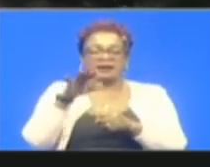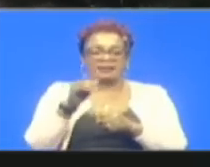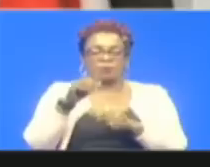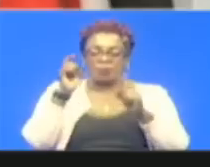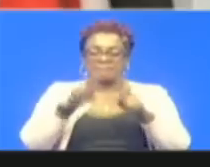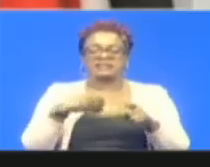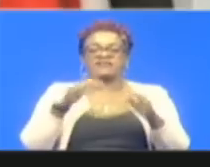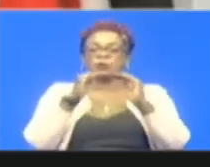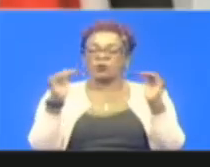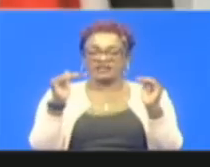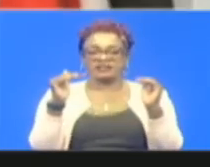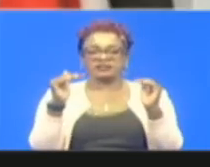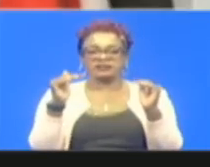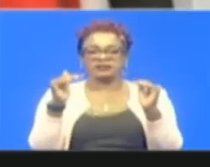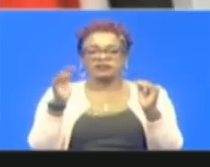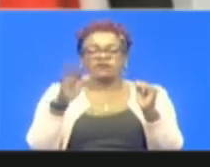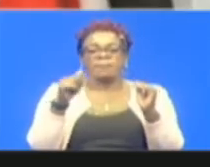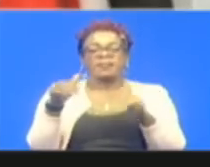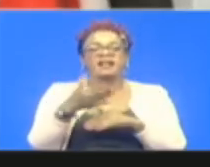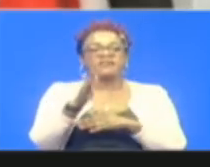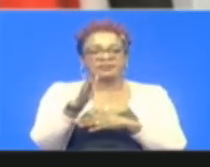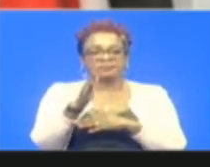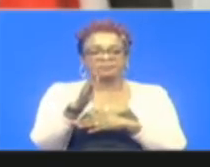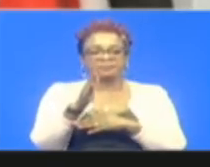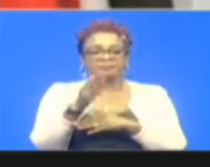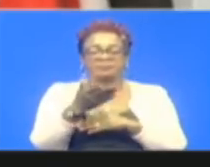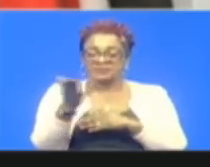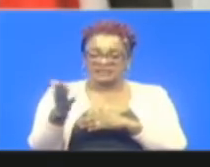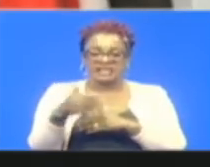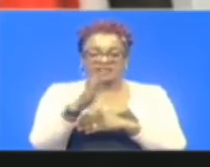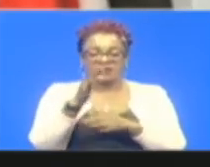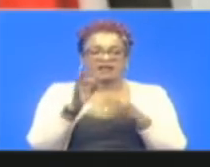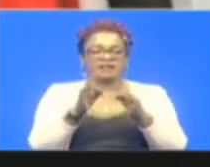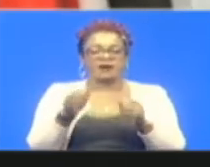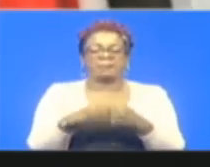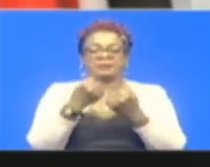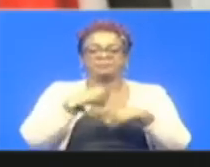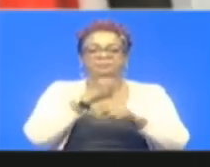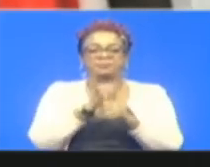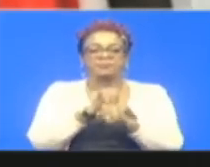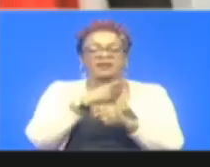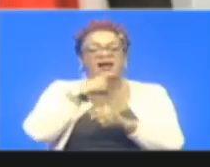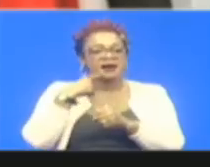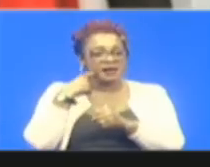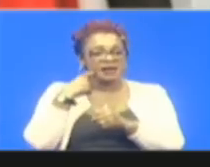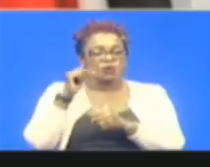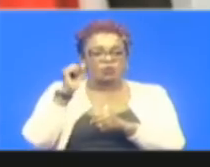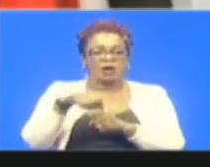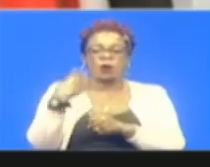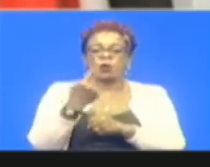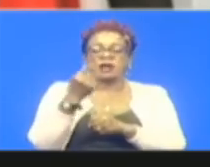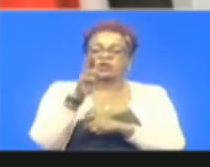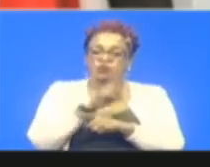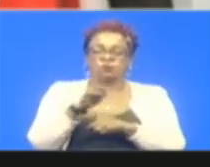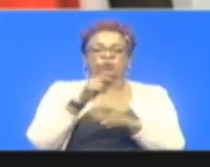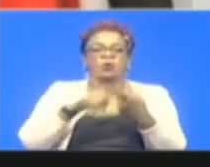equivalent recharge from the rivers. And if these rivers are depleted or they are dry, then you can only use what is in store and